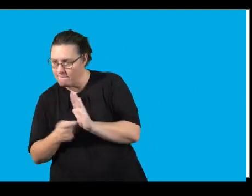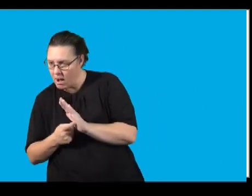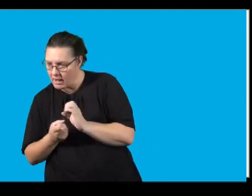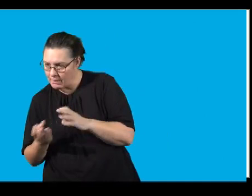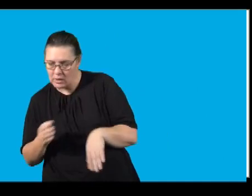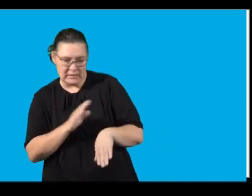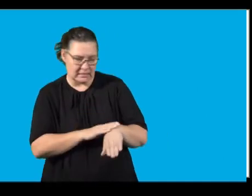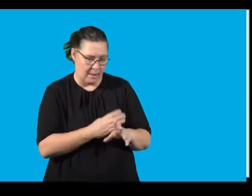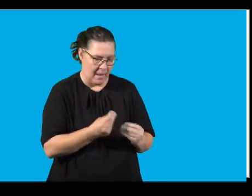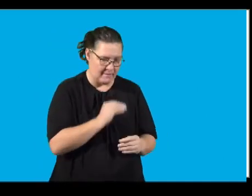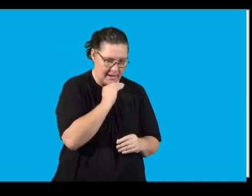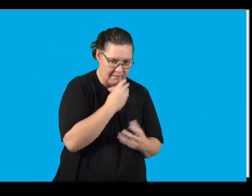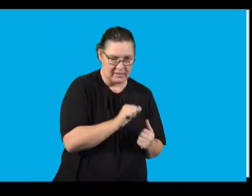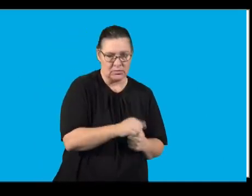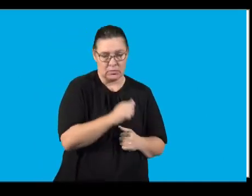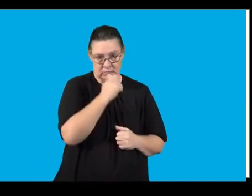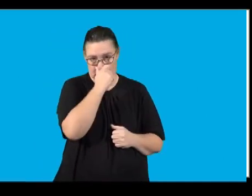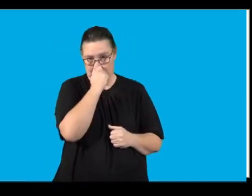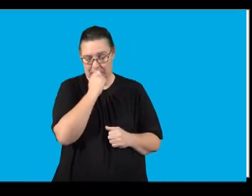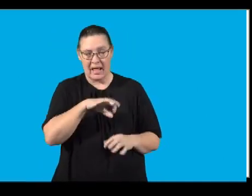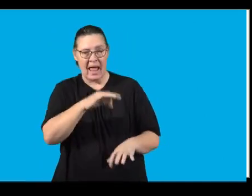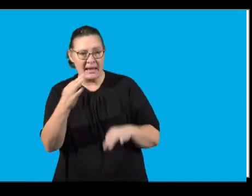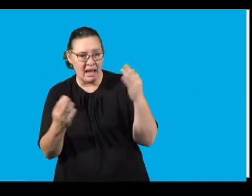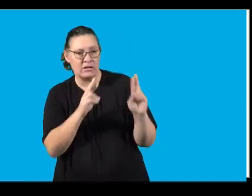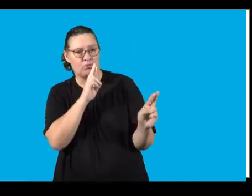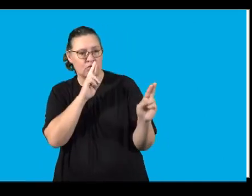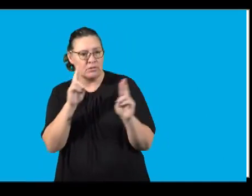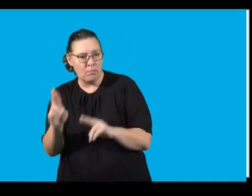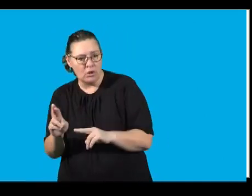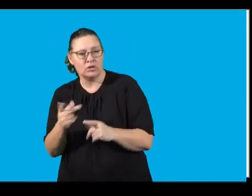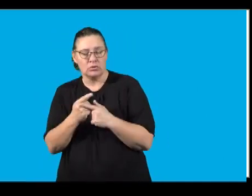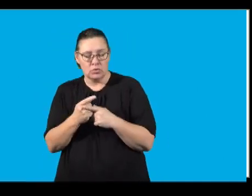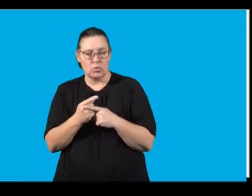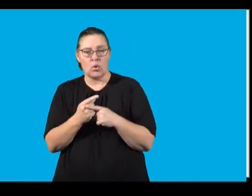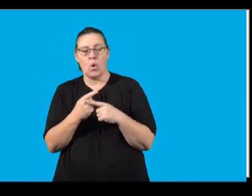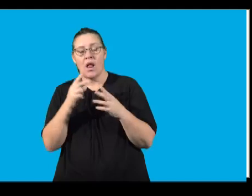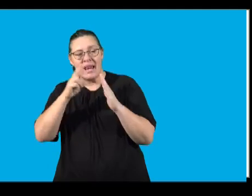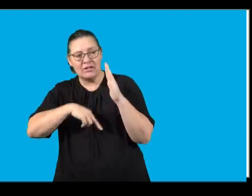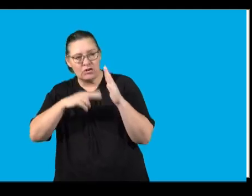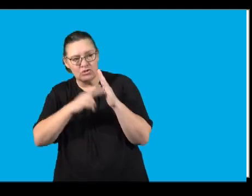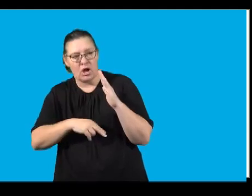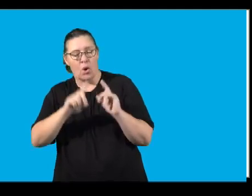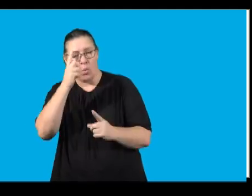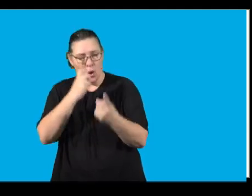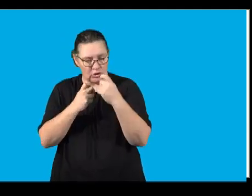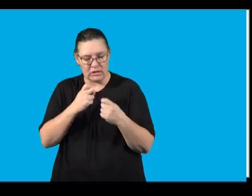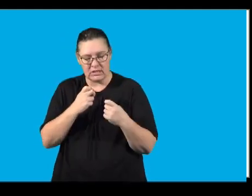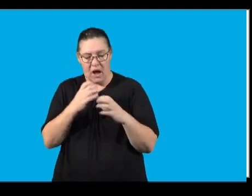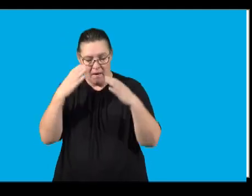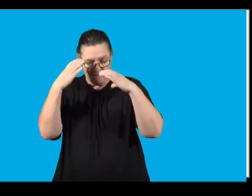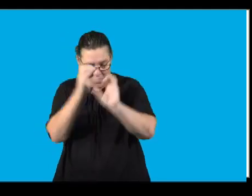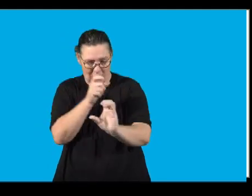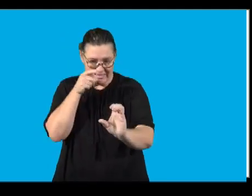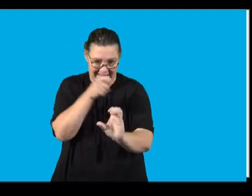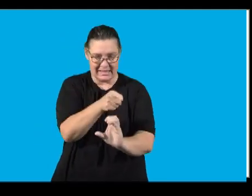at the mark allocation, look at the time you have, okay? Analyze, respond to the scope of the